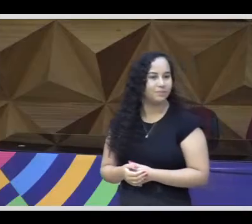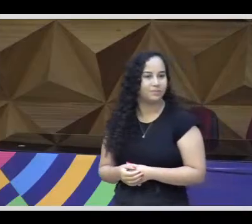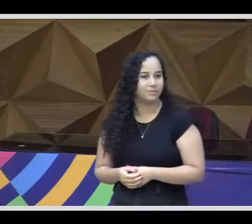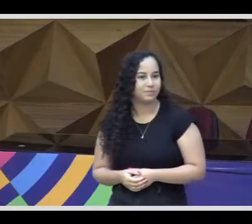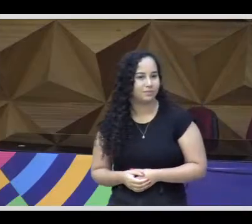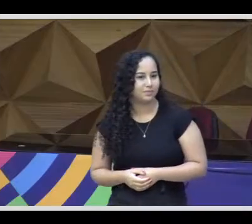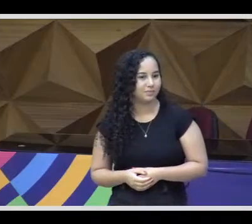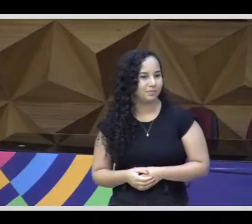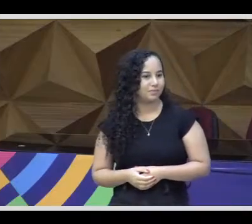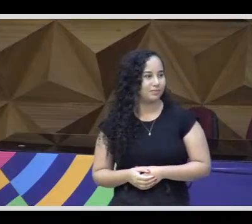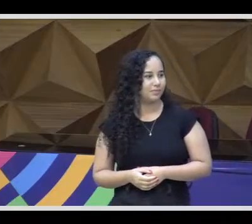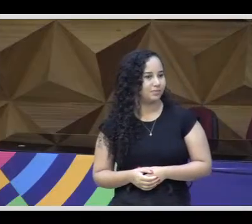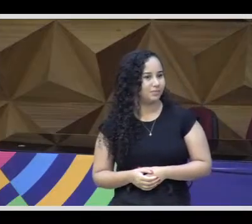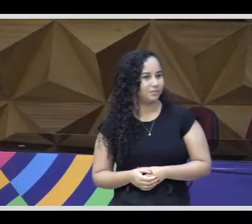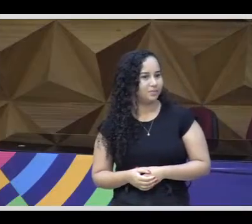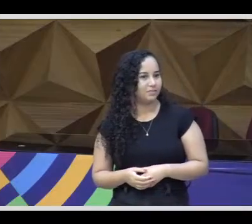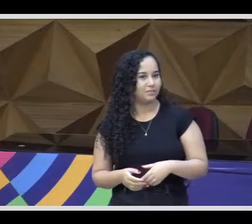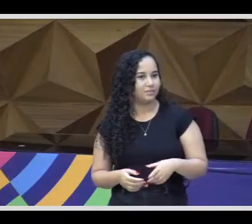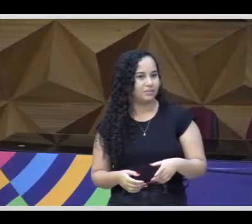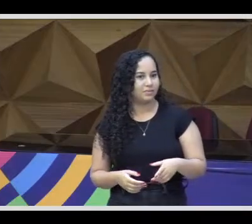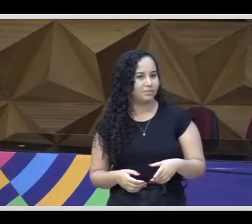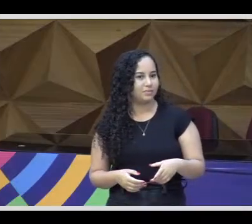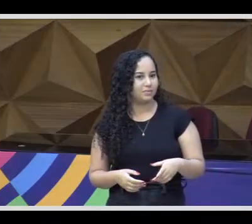Interesting discussion.